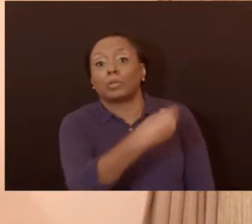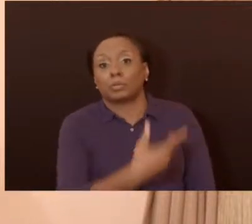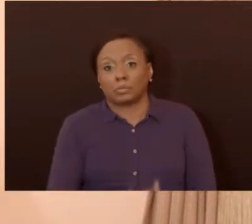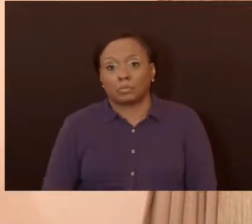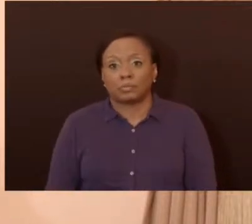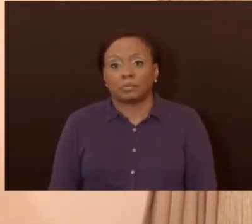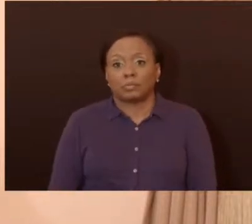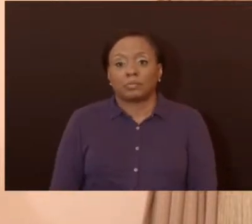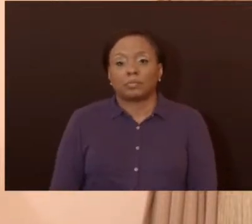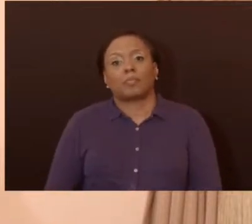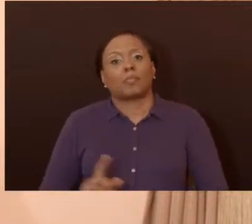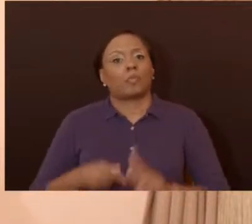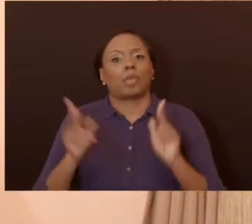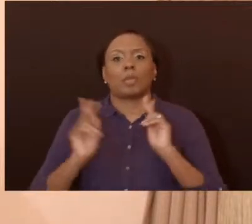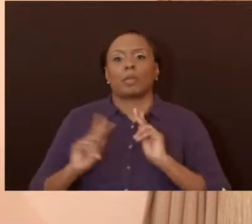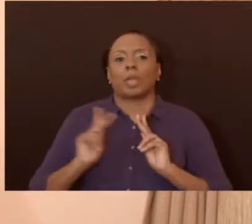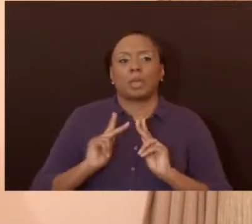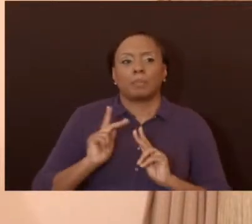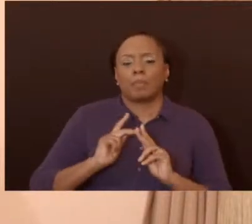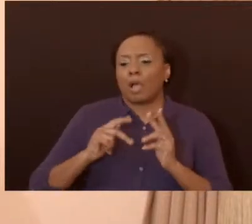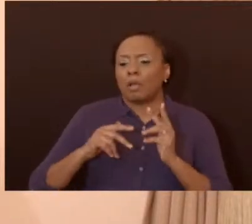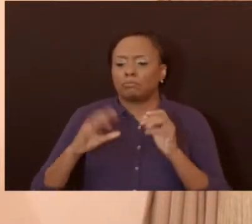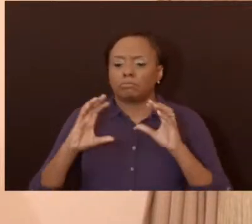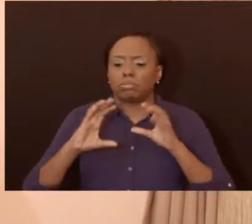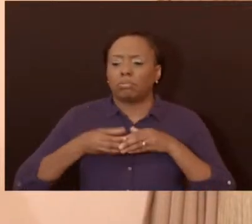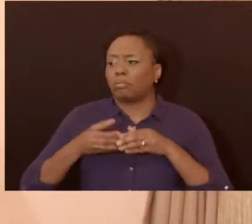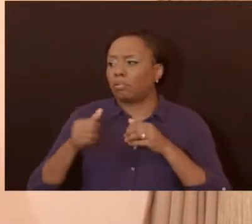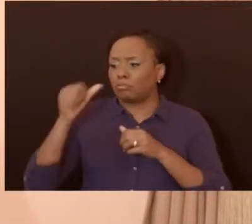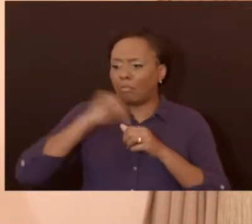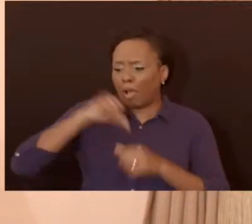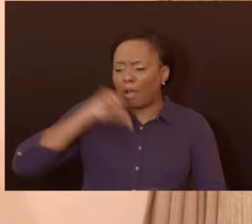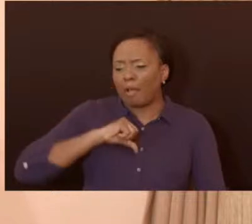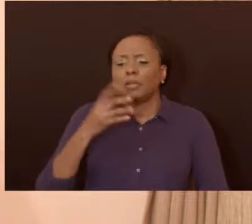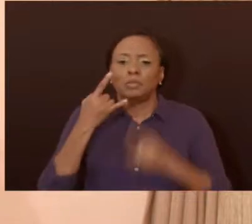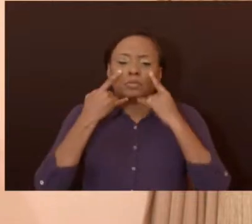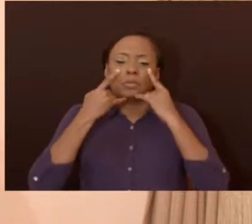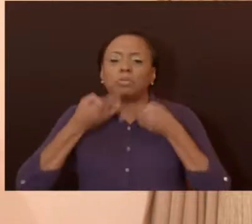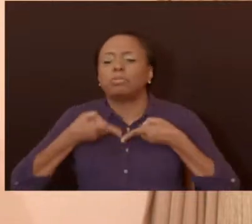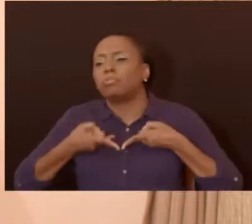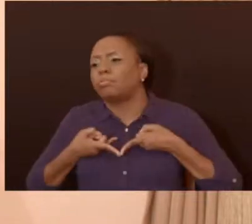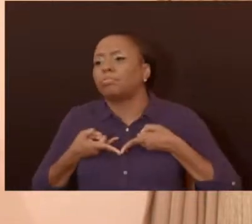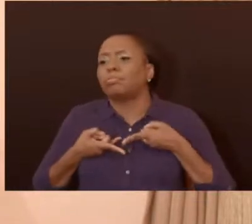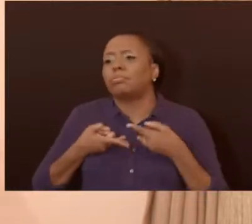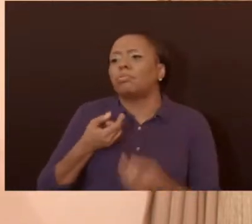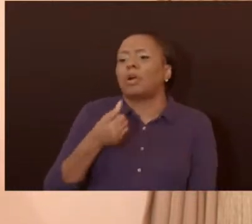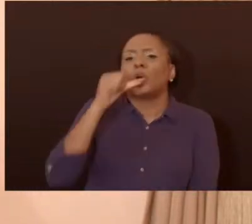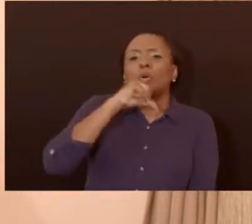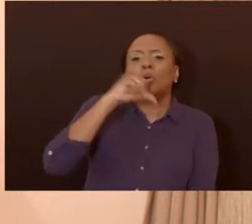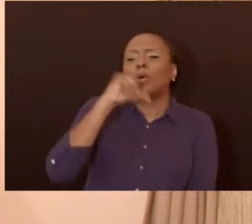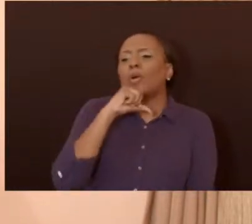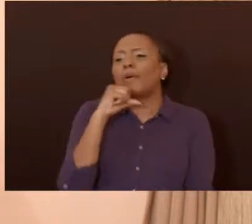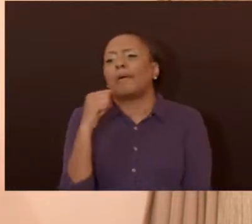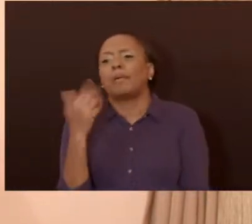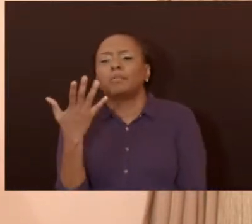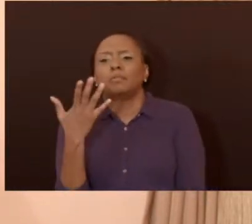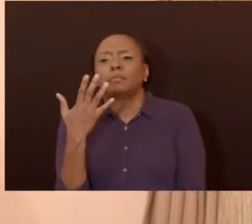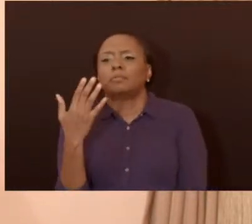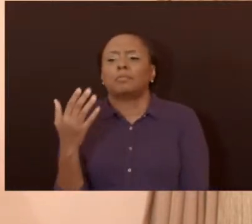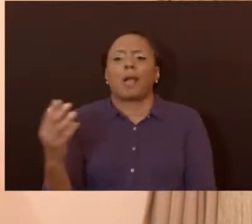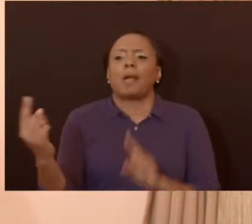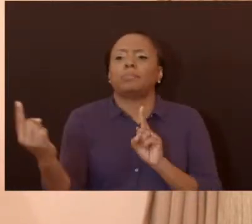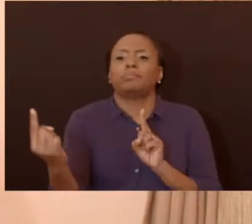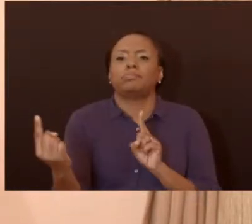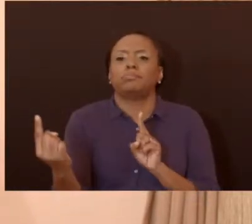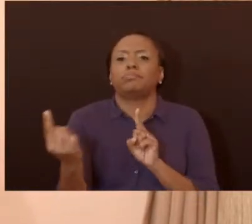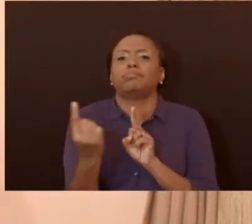drop their guard, the inhibitions lower. And as the inhibitions lower, they come a little closer to one another. And sometimes there's